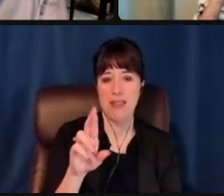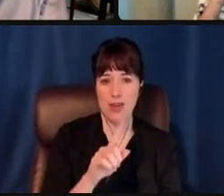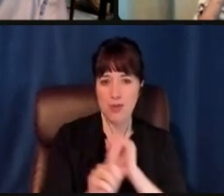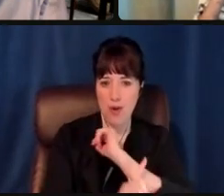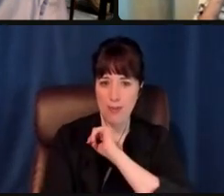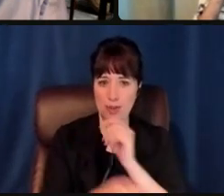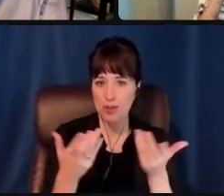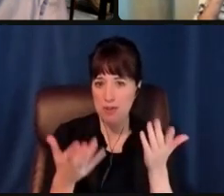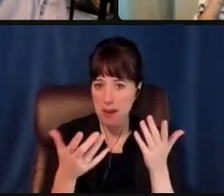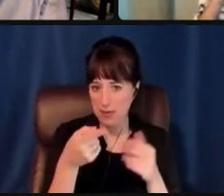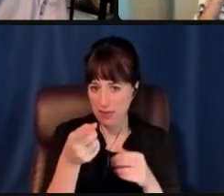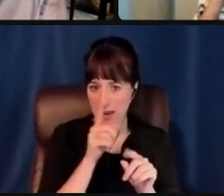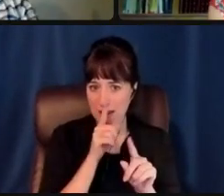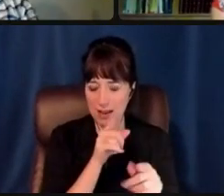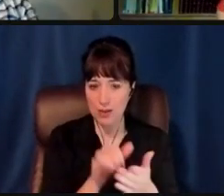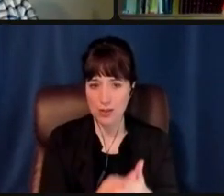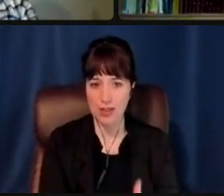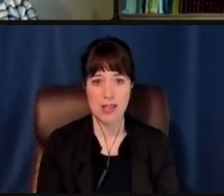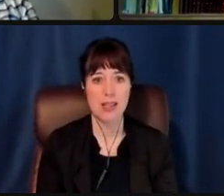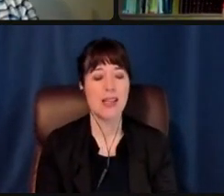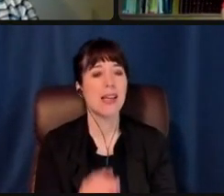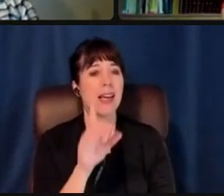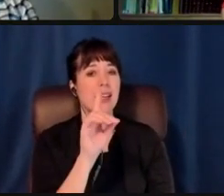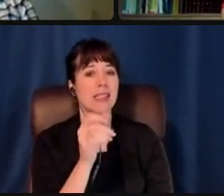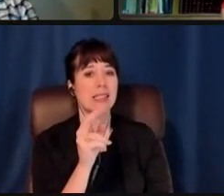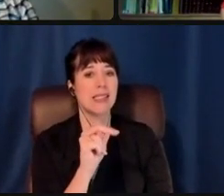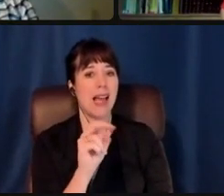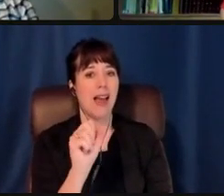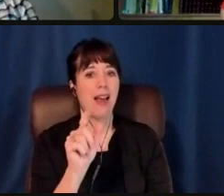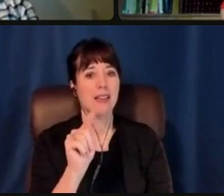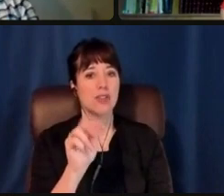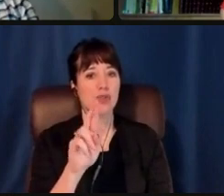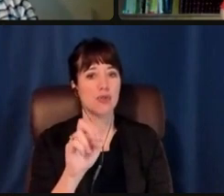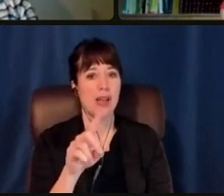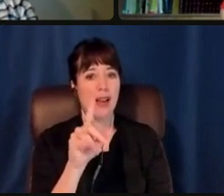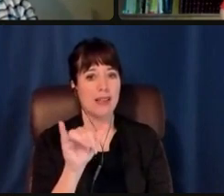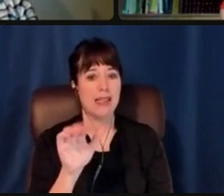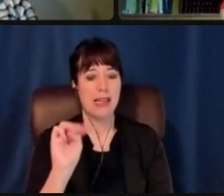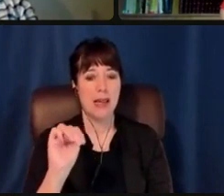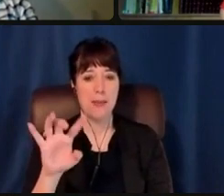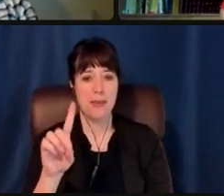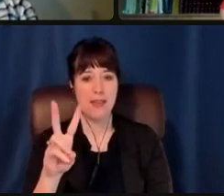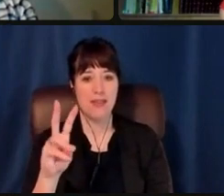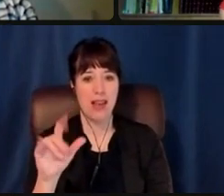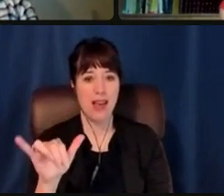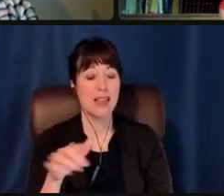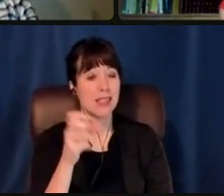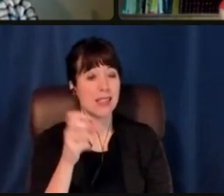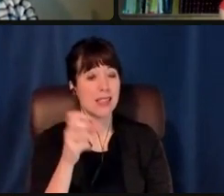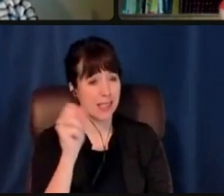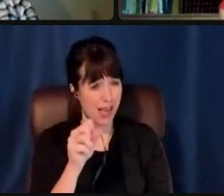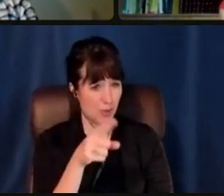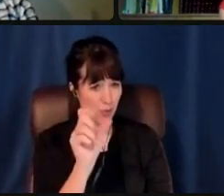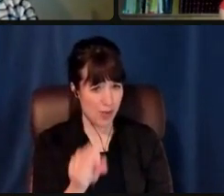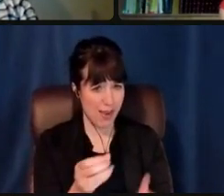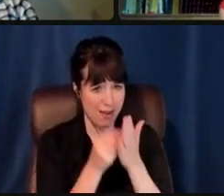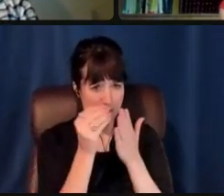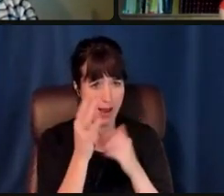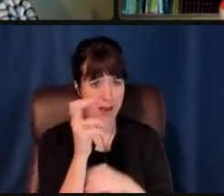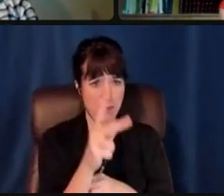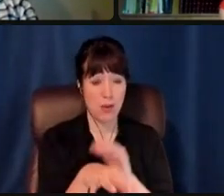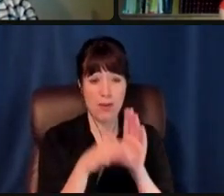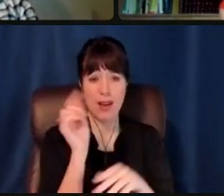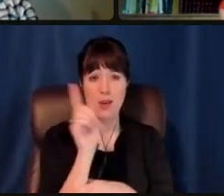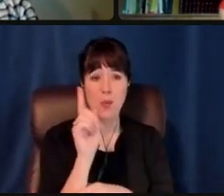for us. This is Dan Strandy with Mid Valley Garbage. Yes, you can buy it back. And typically where you'll find it is at